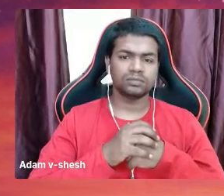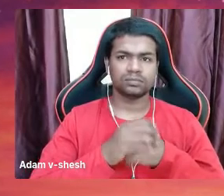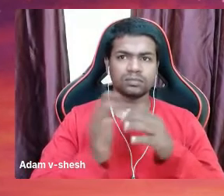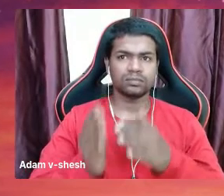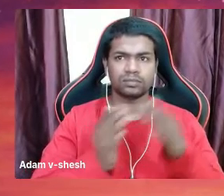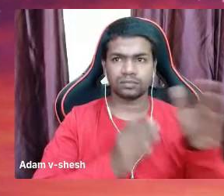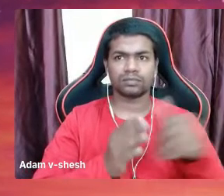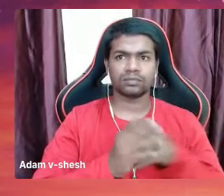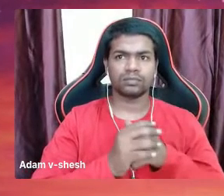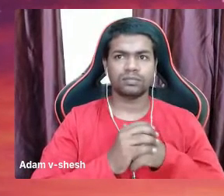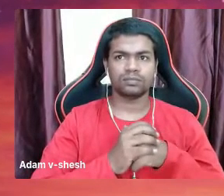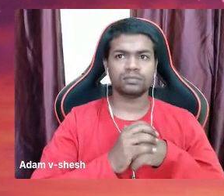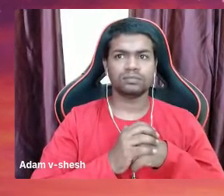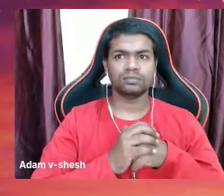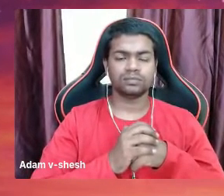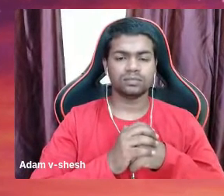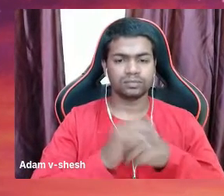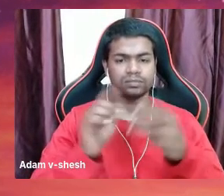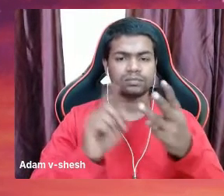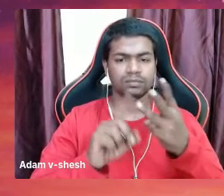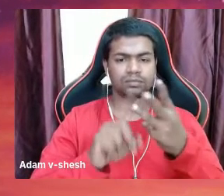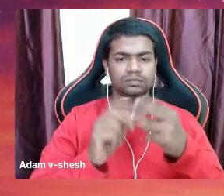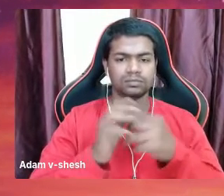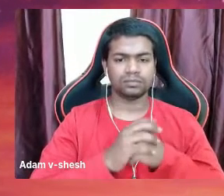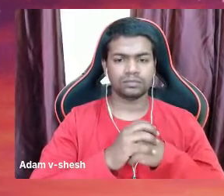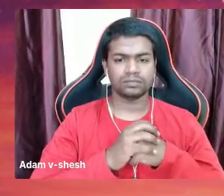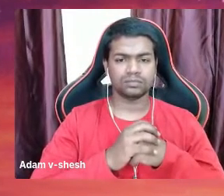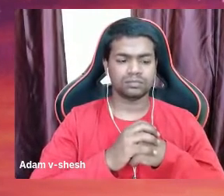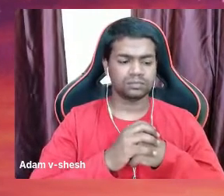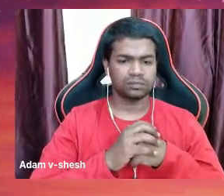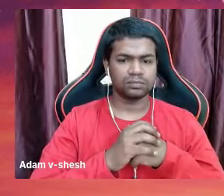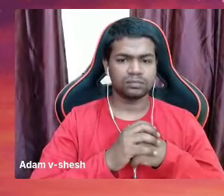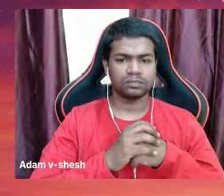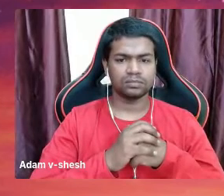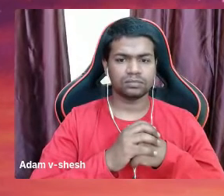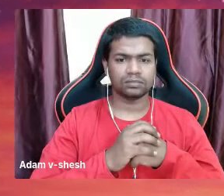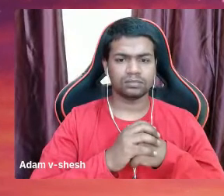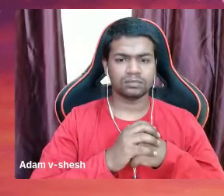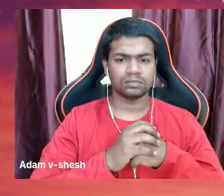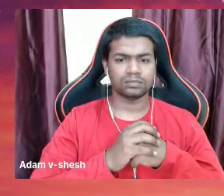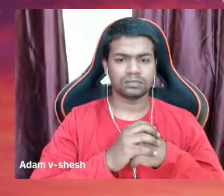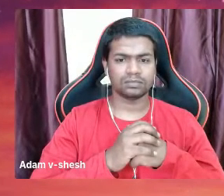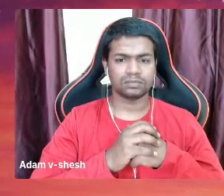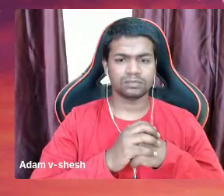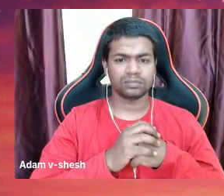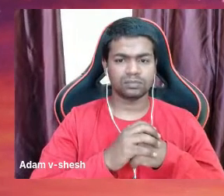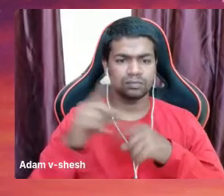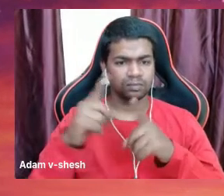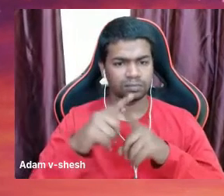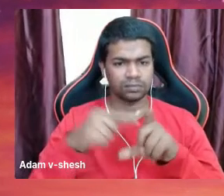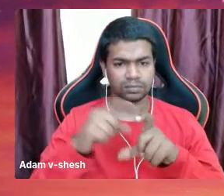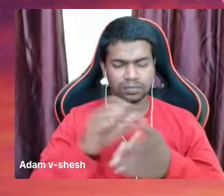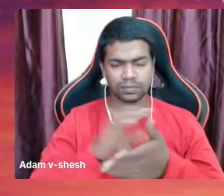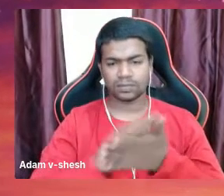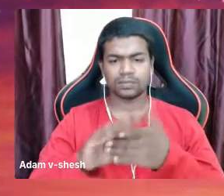maybe the third piece of this, which is of the framework that I laid out, which is now tech, right?